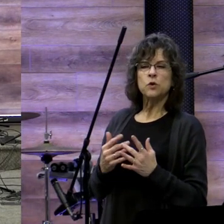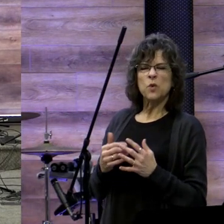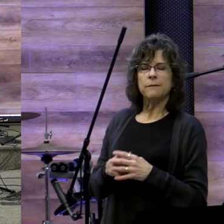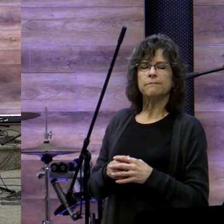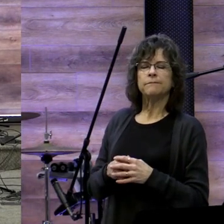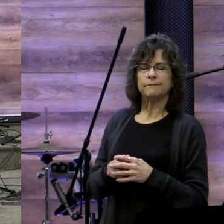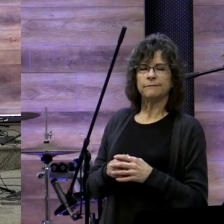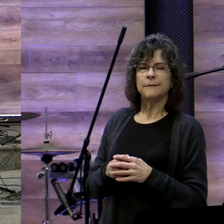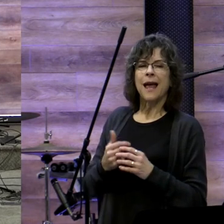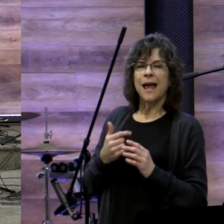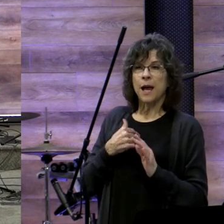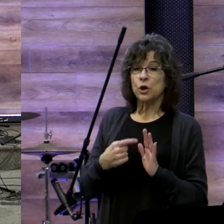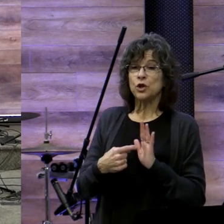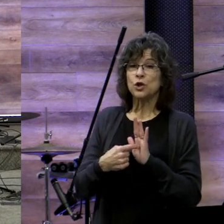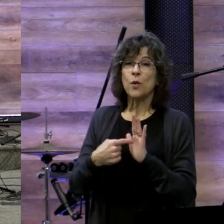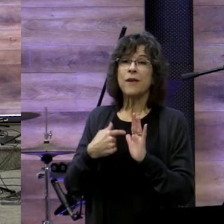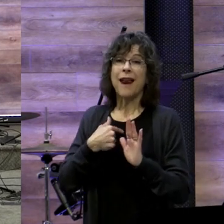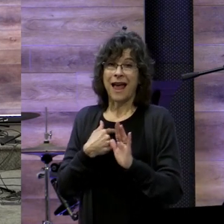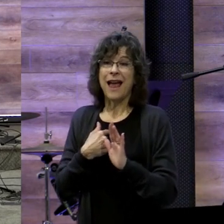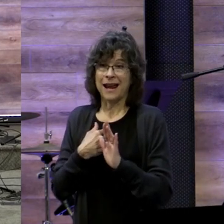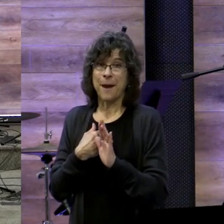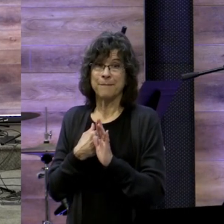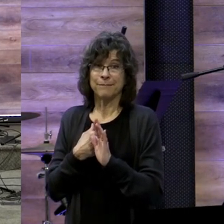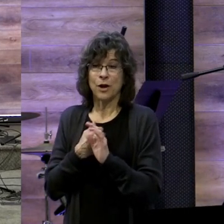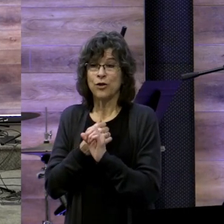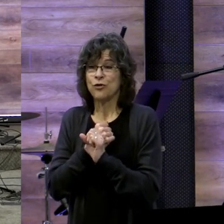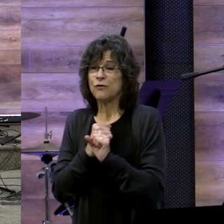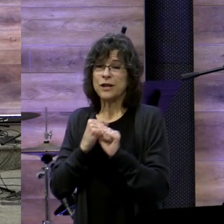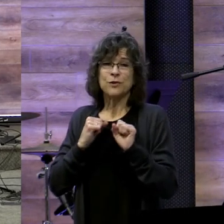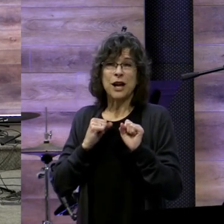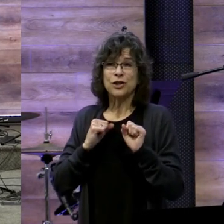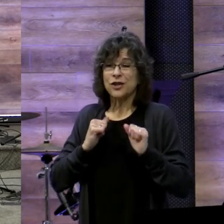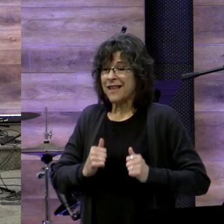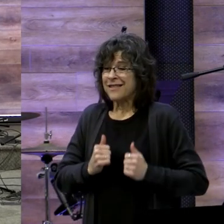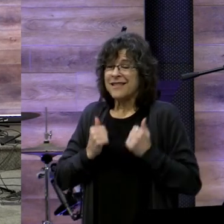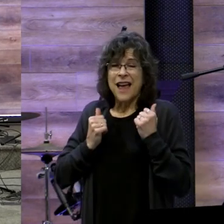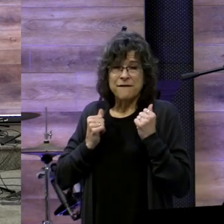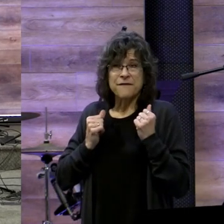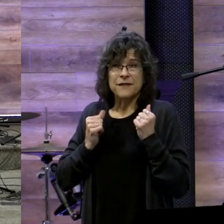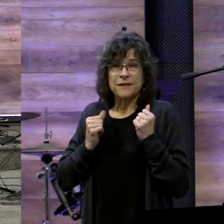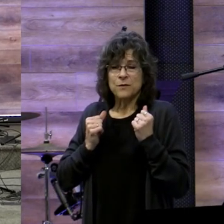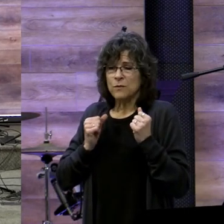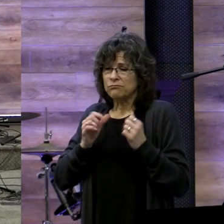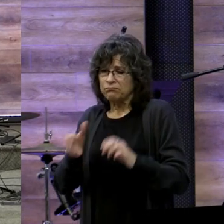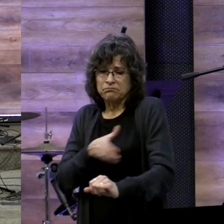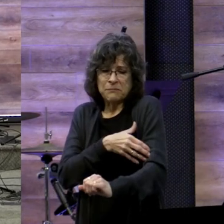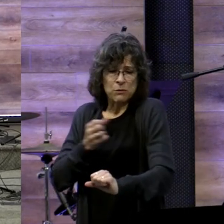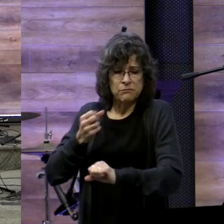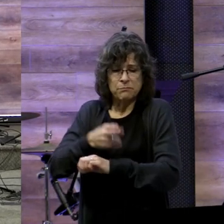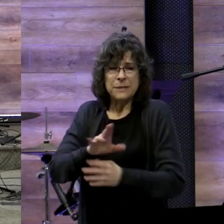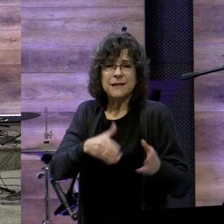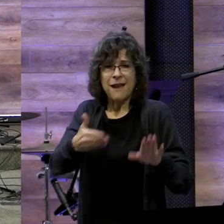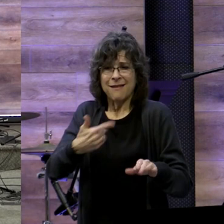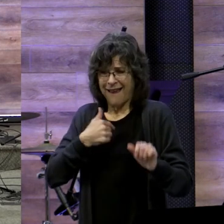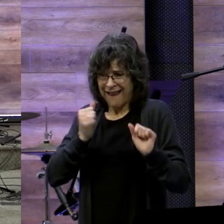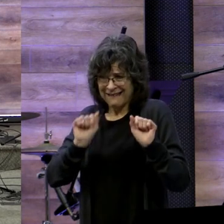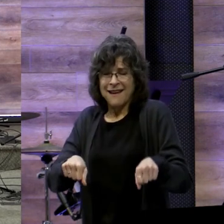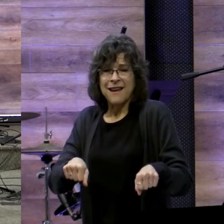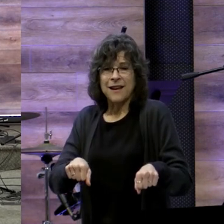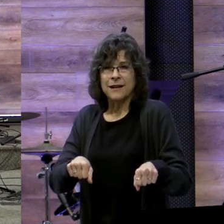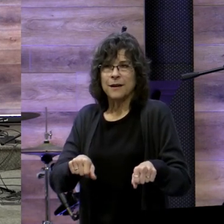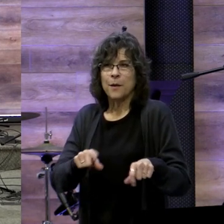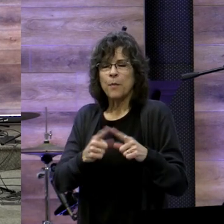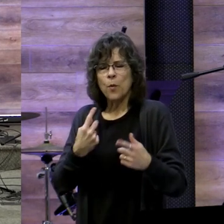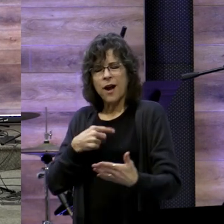as the resurrection and the life, the one who holds power over even death itself. But I marvel when I read